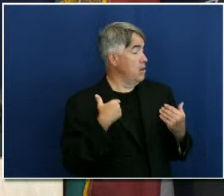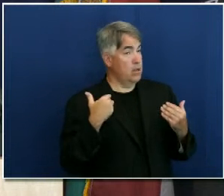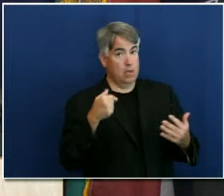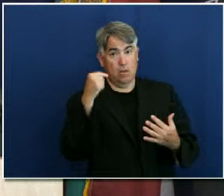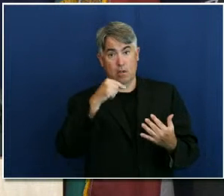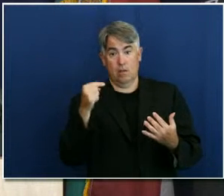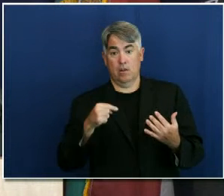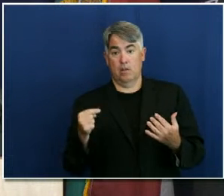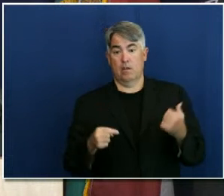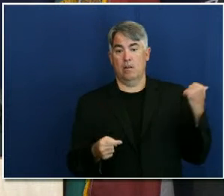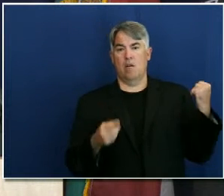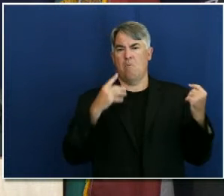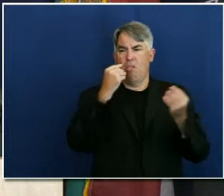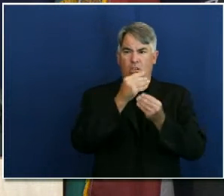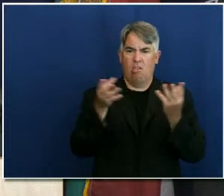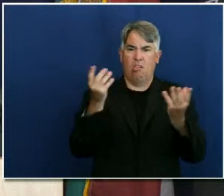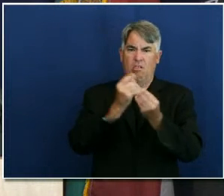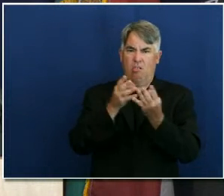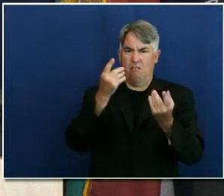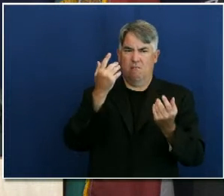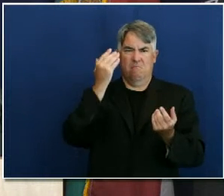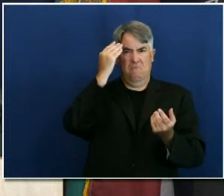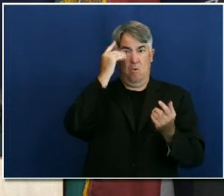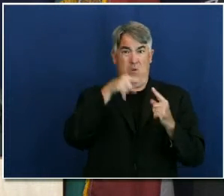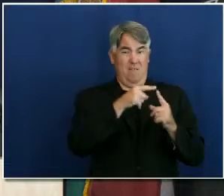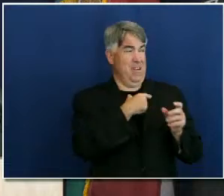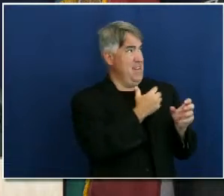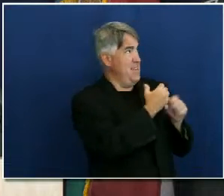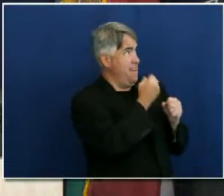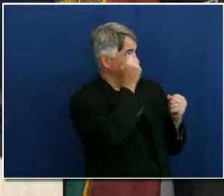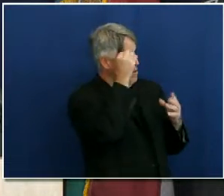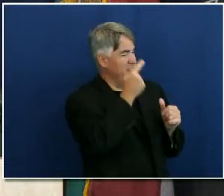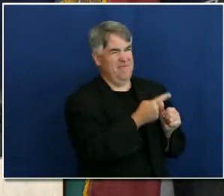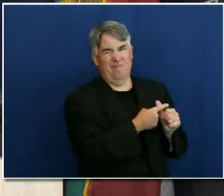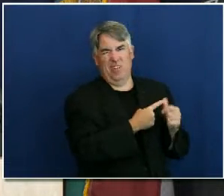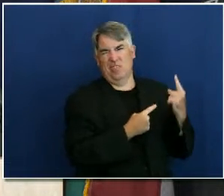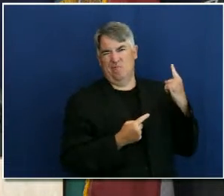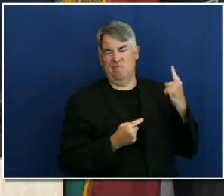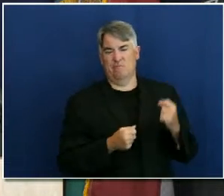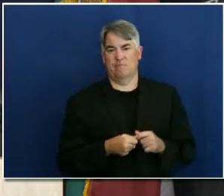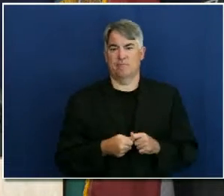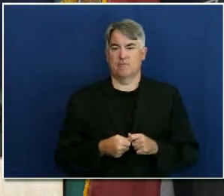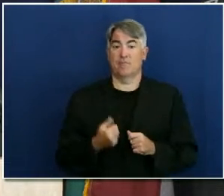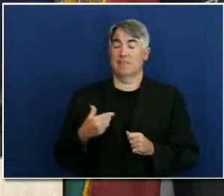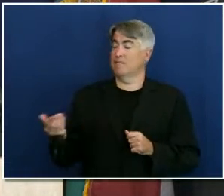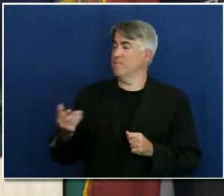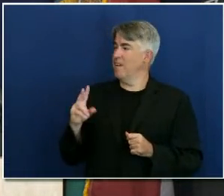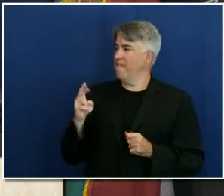through that in greater detail next week. But with that, let me turn it over to Vice Chair Vargas.